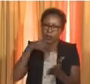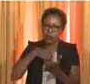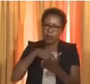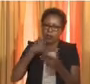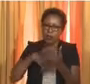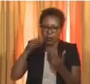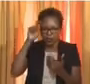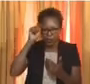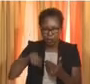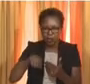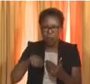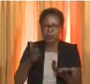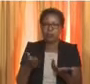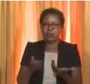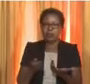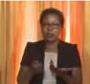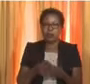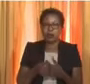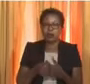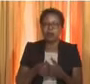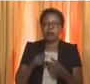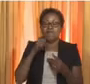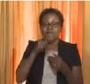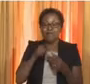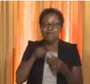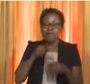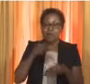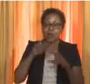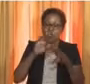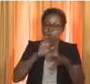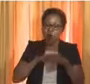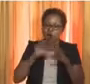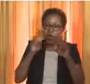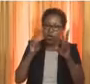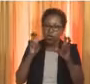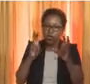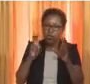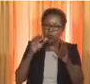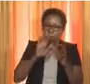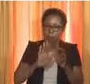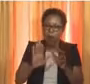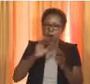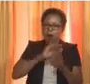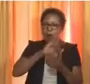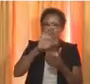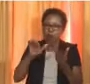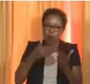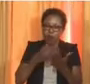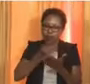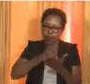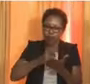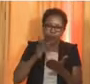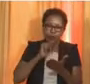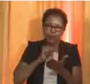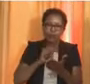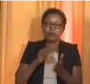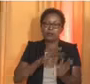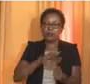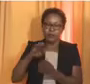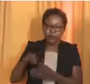on the issues that they raised. Professor Richard Albert,